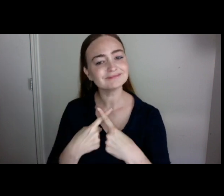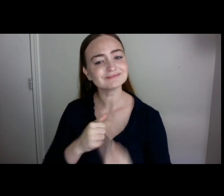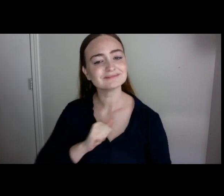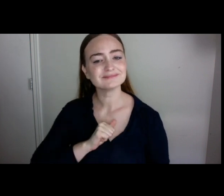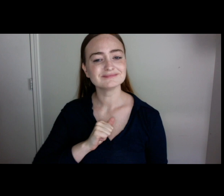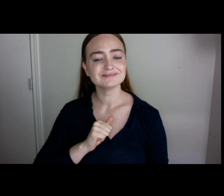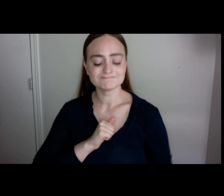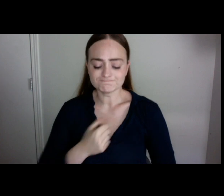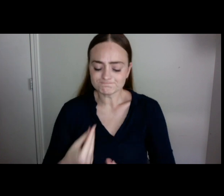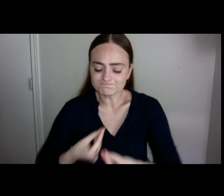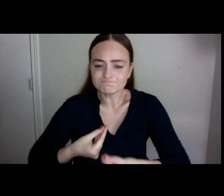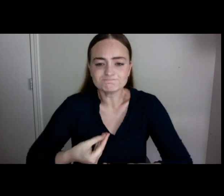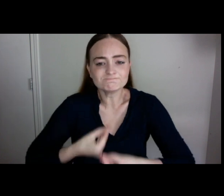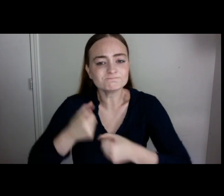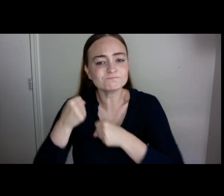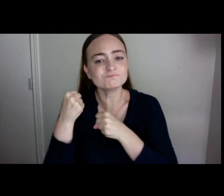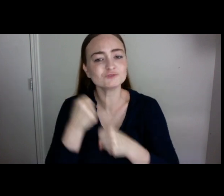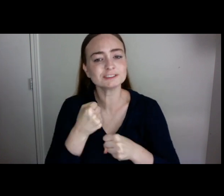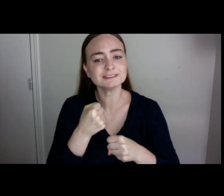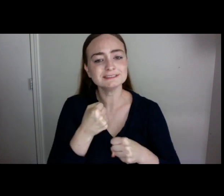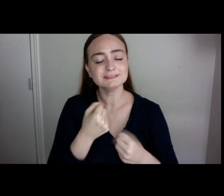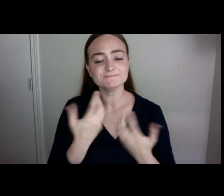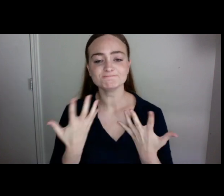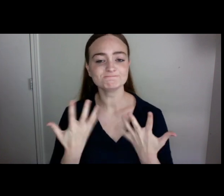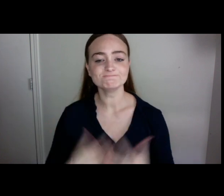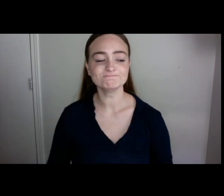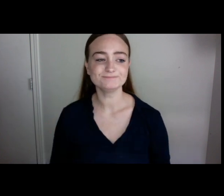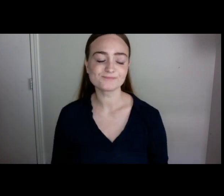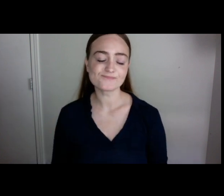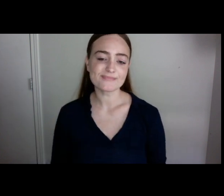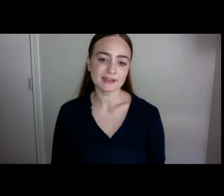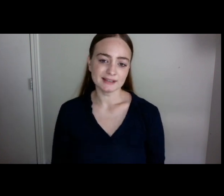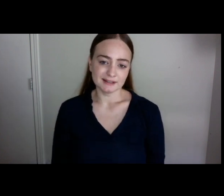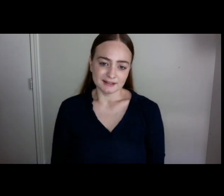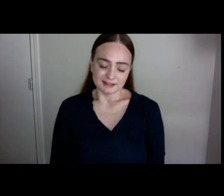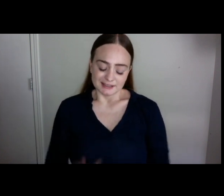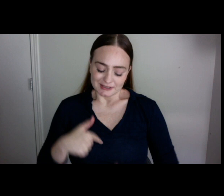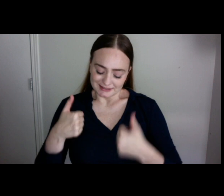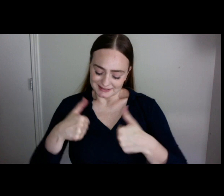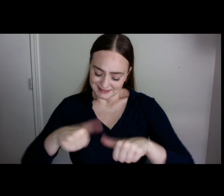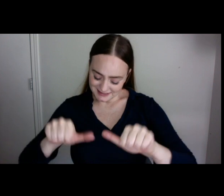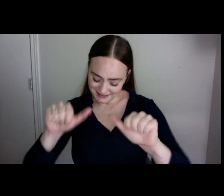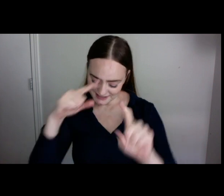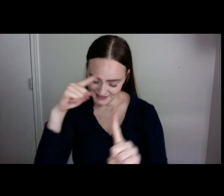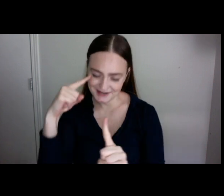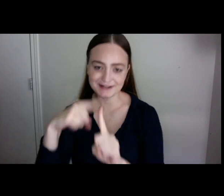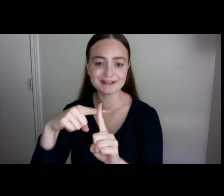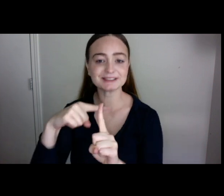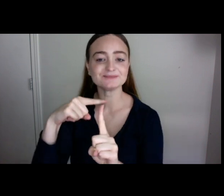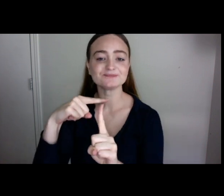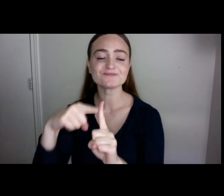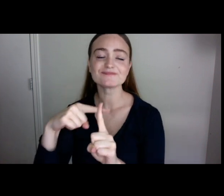strength. Oh, how I try not to back away, but every day I keep keeping everybody at